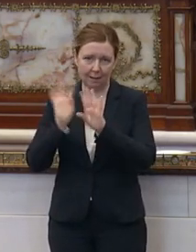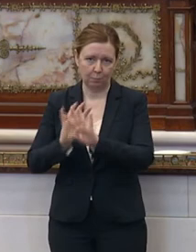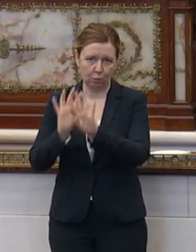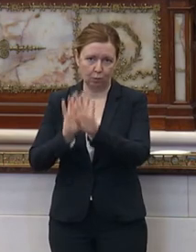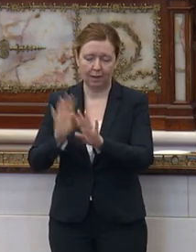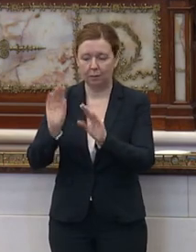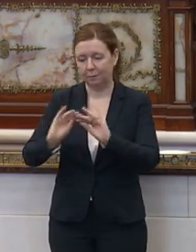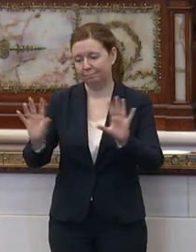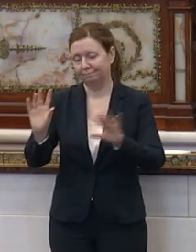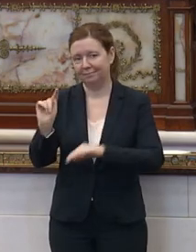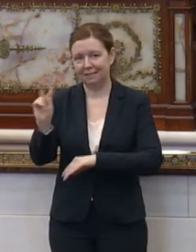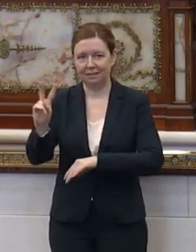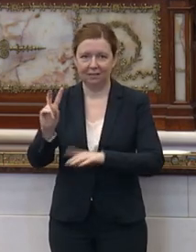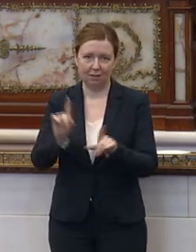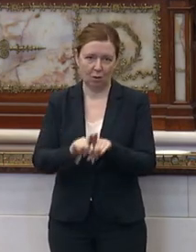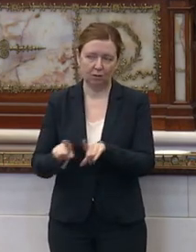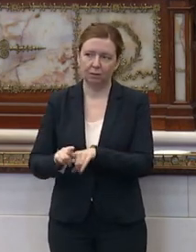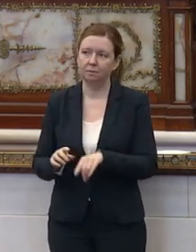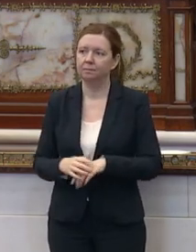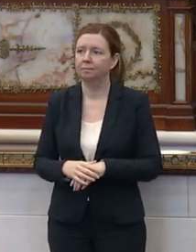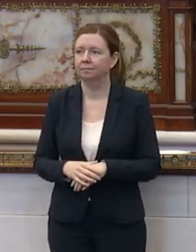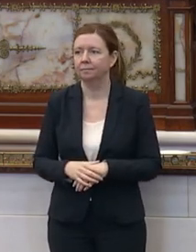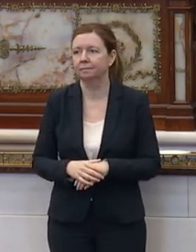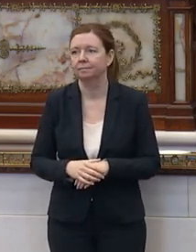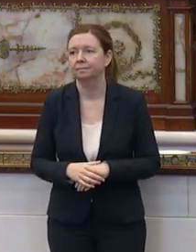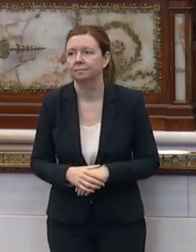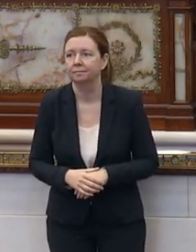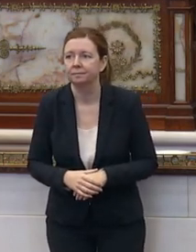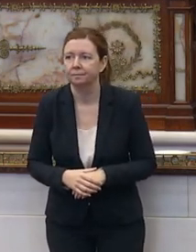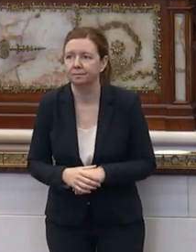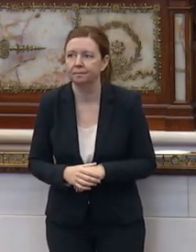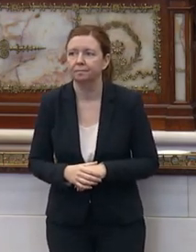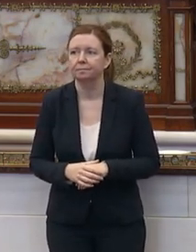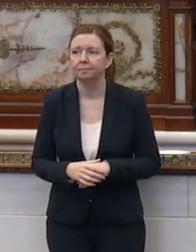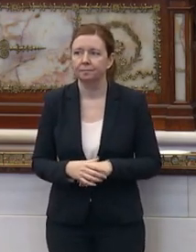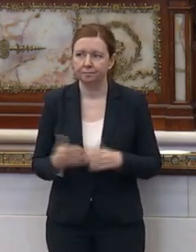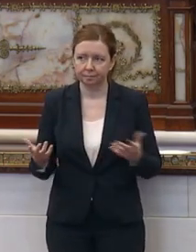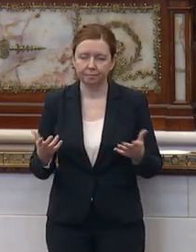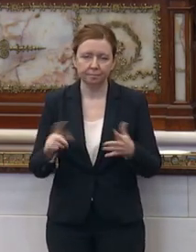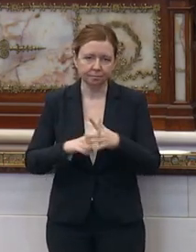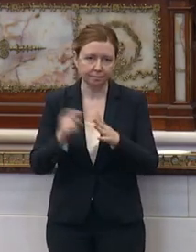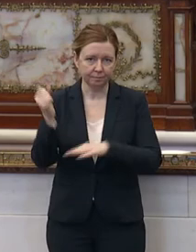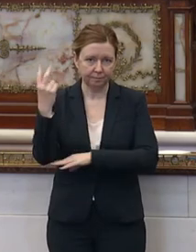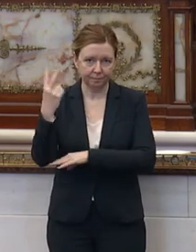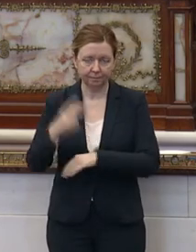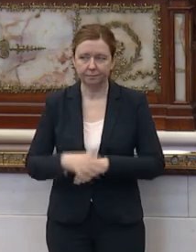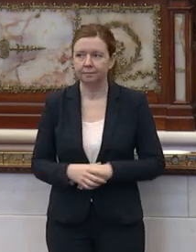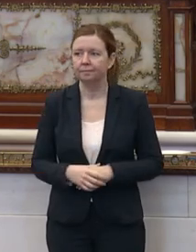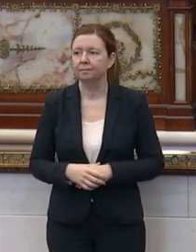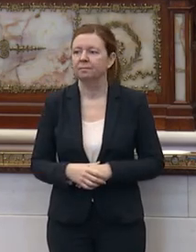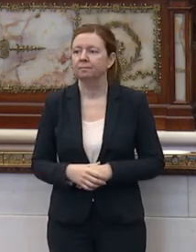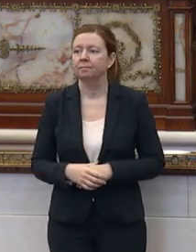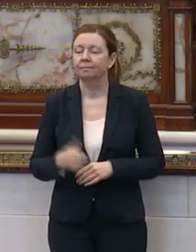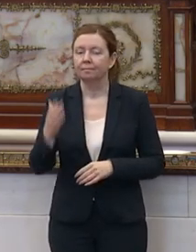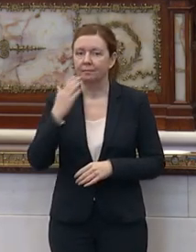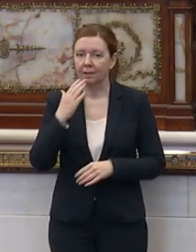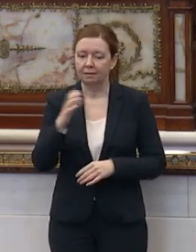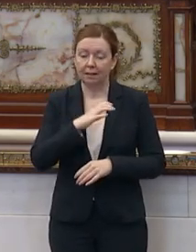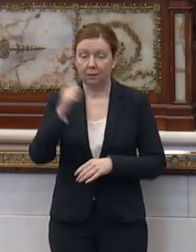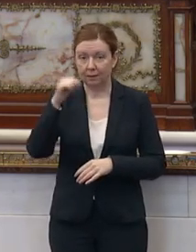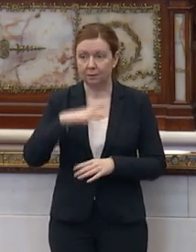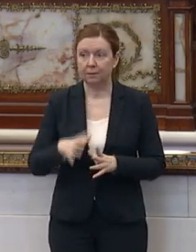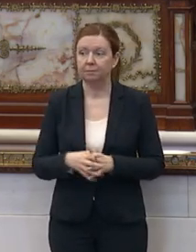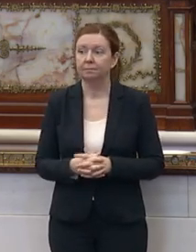It'll be televised also on beginning at noon. Thank you, Councilman.